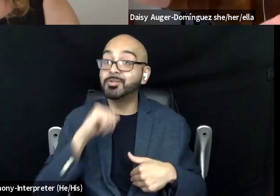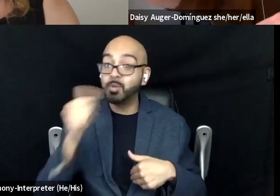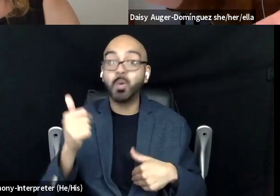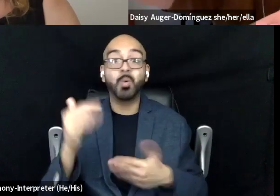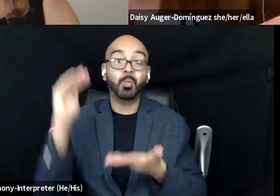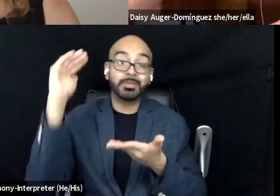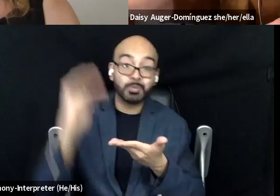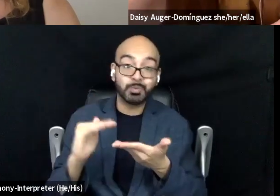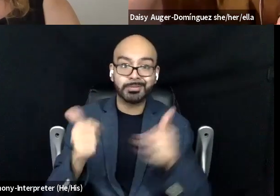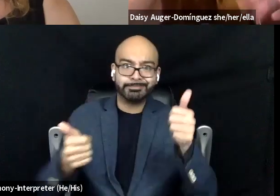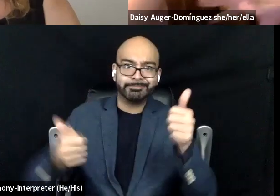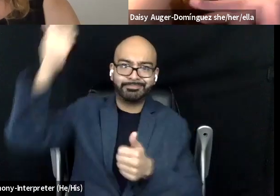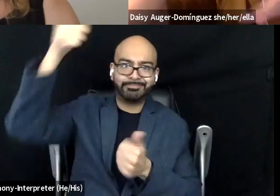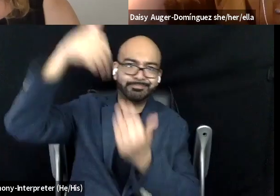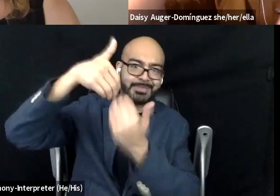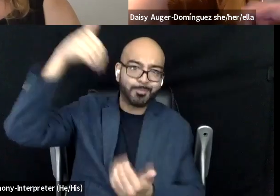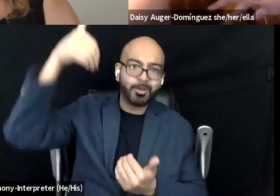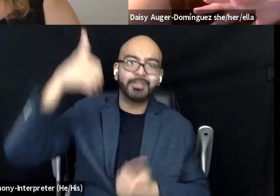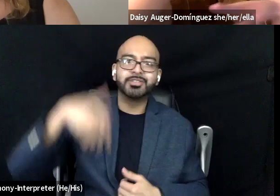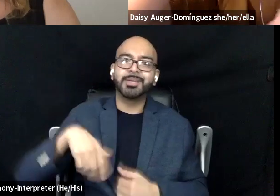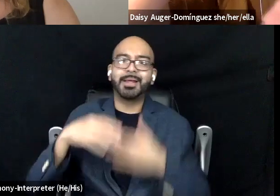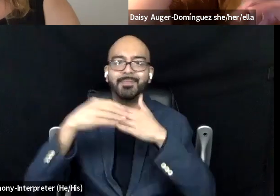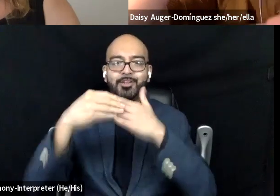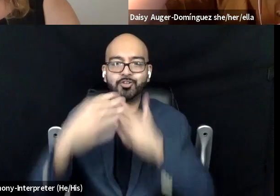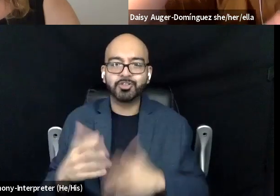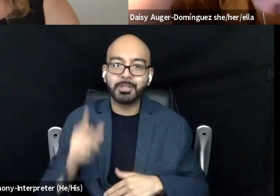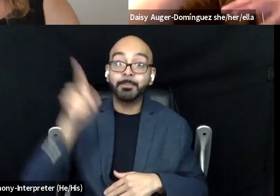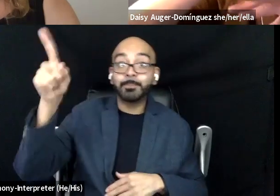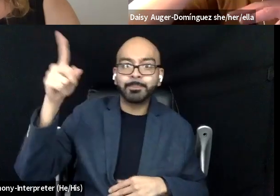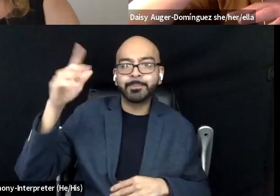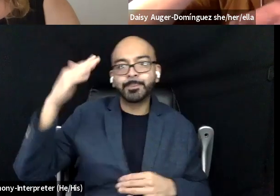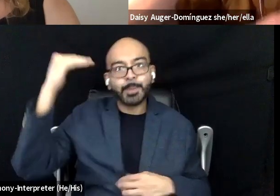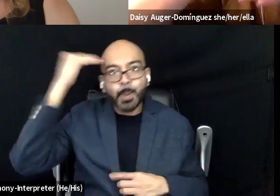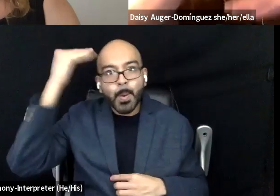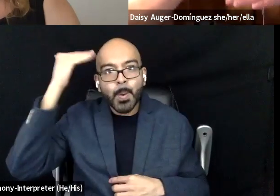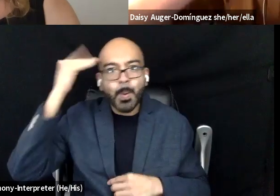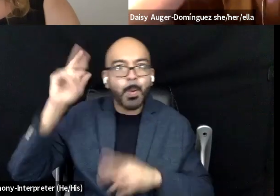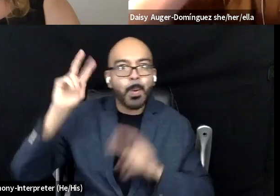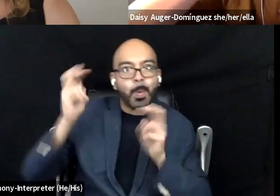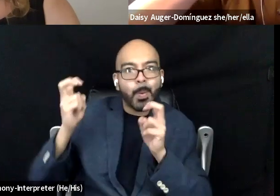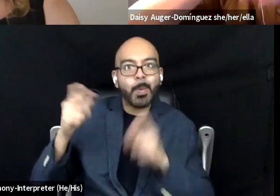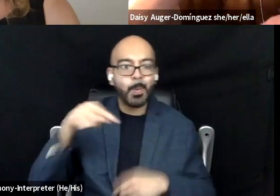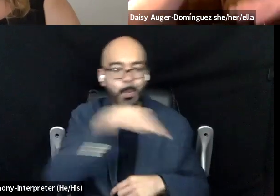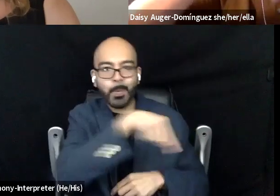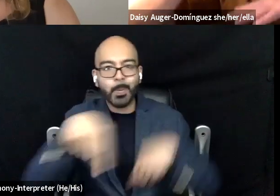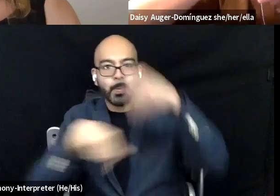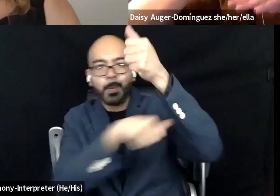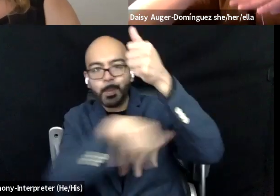leadership thinks they know and what the folks on the ground are experiencing, you don't get to change.